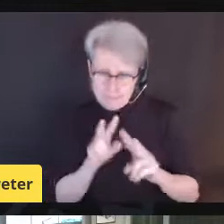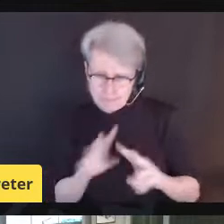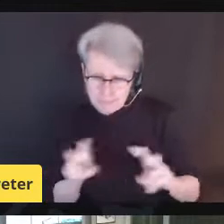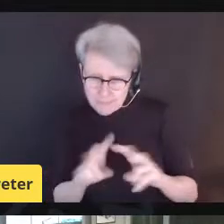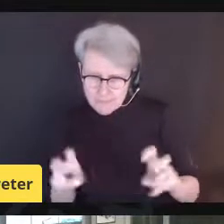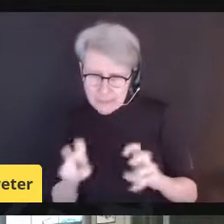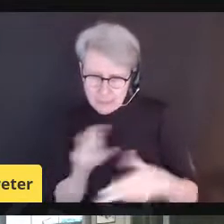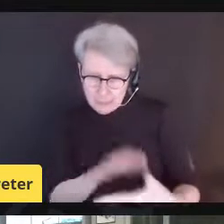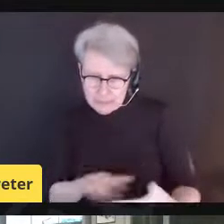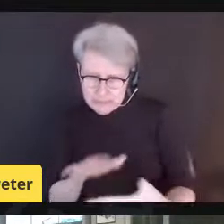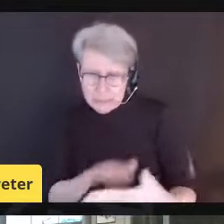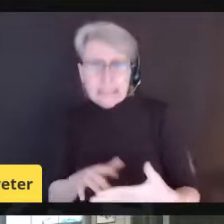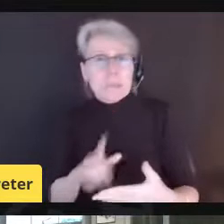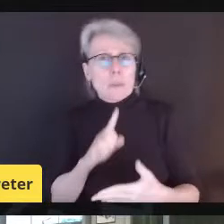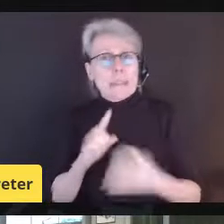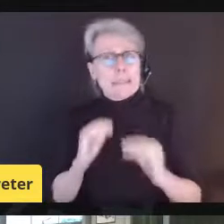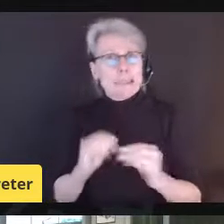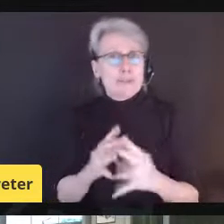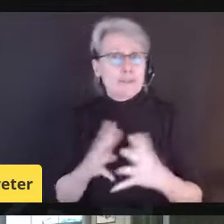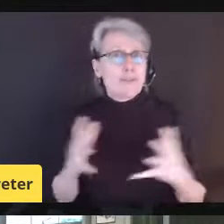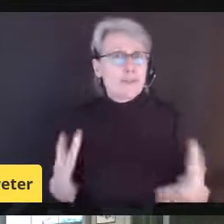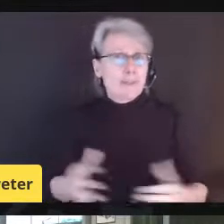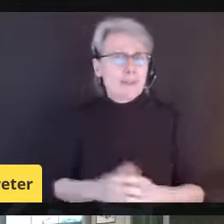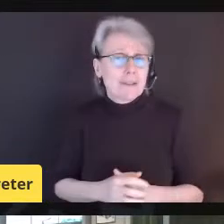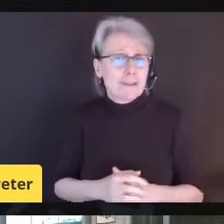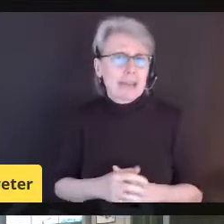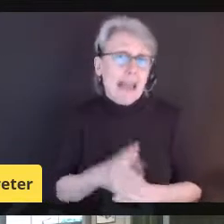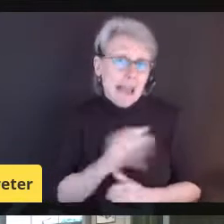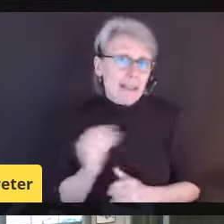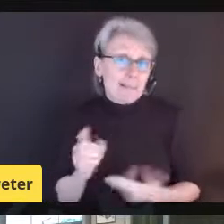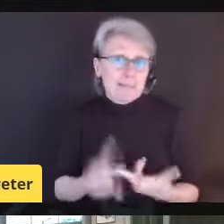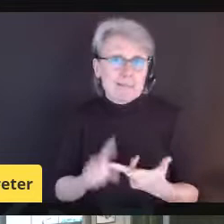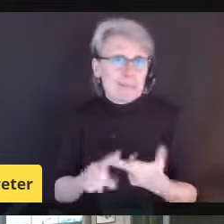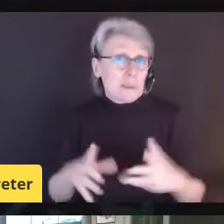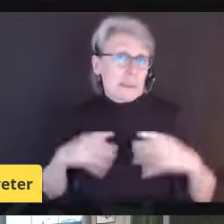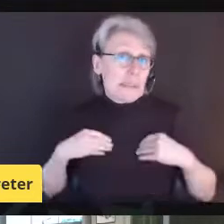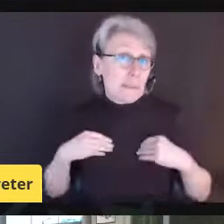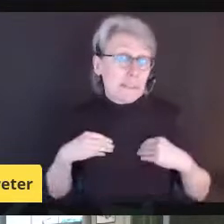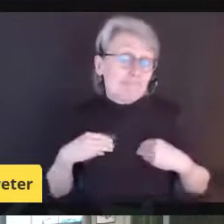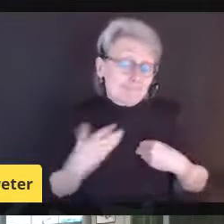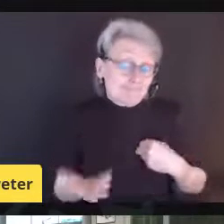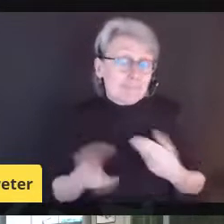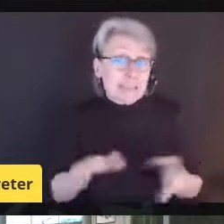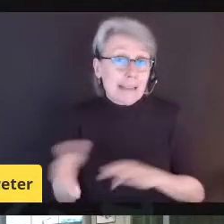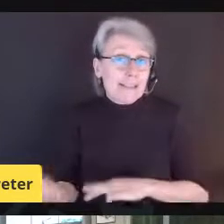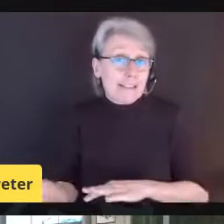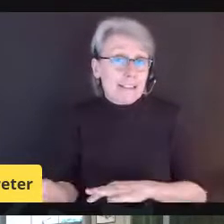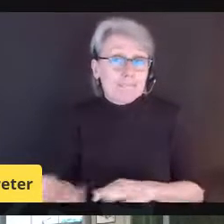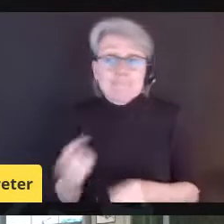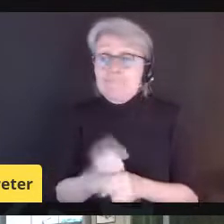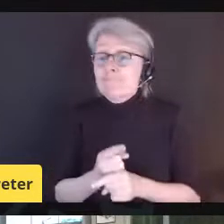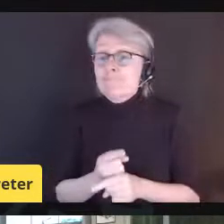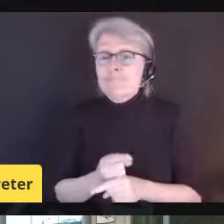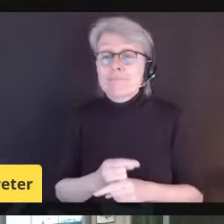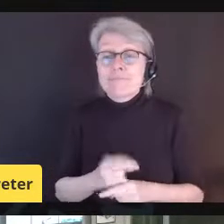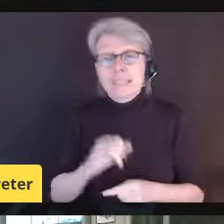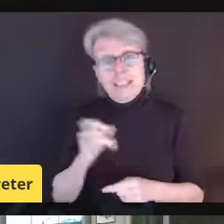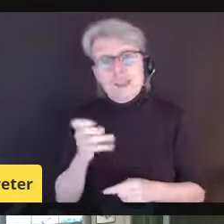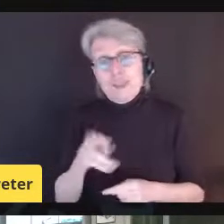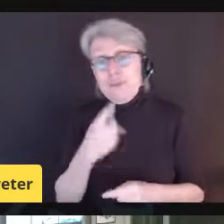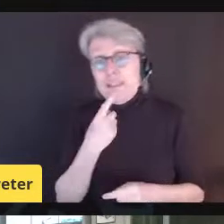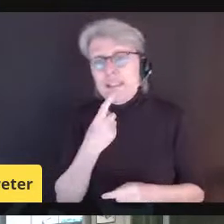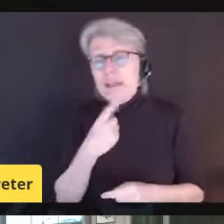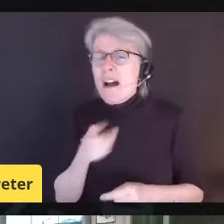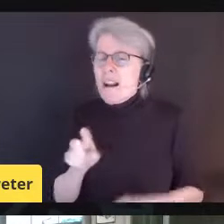is paramount. It's important for everybody, and also accepting that. That was really beautiful. What Jennifer said. Yeah, it was